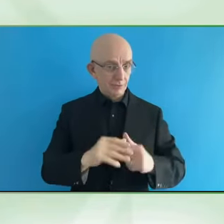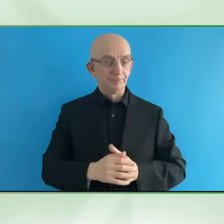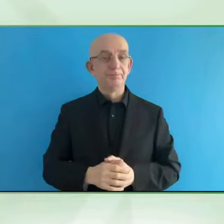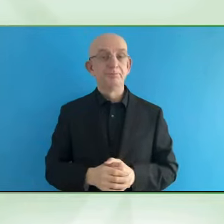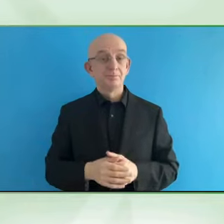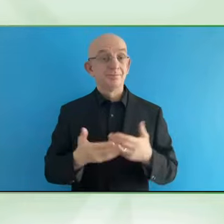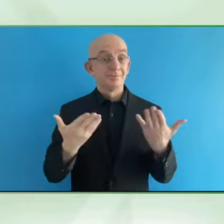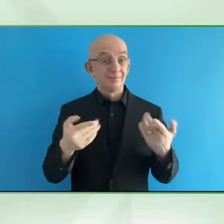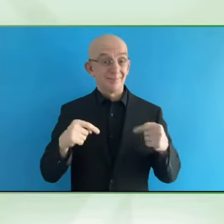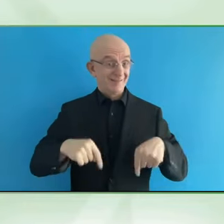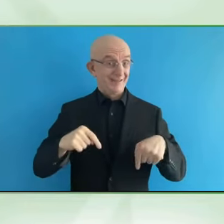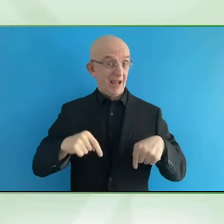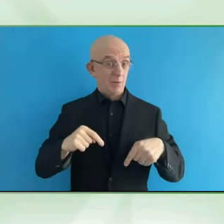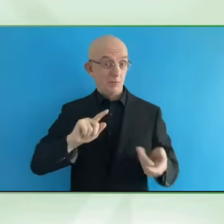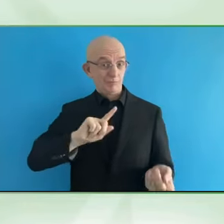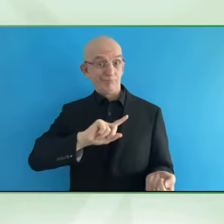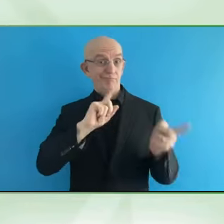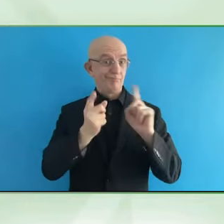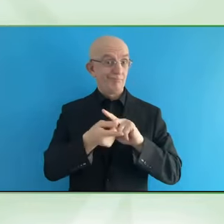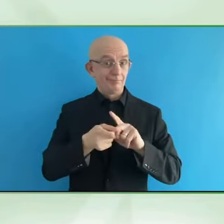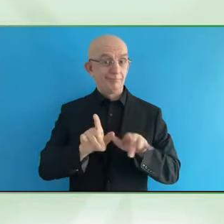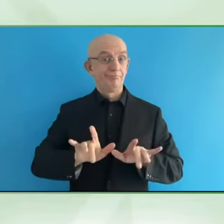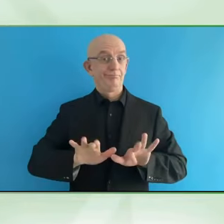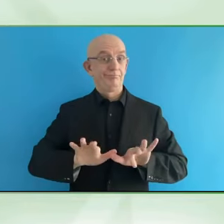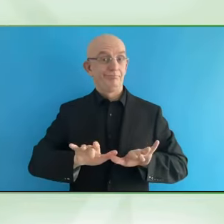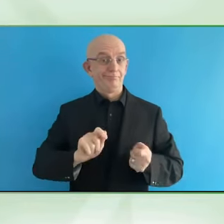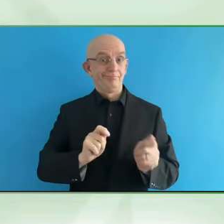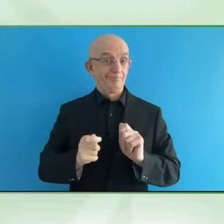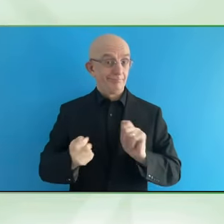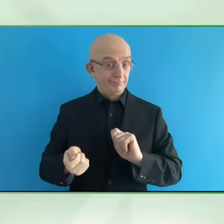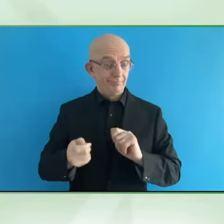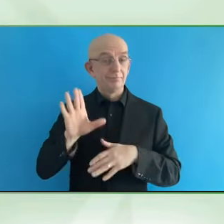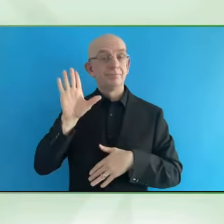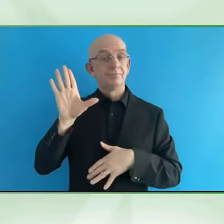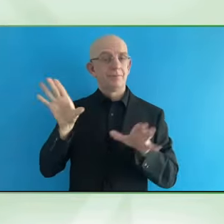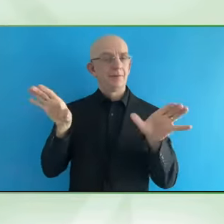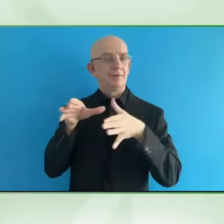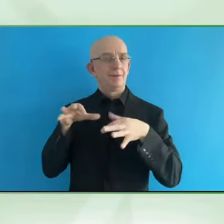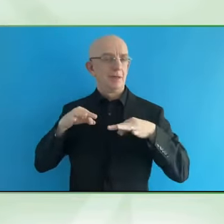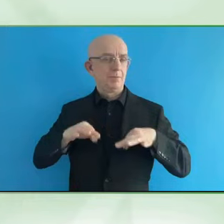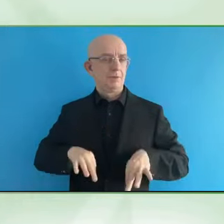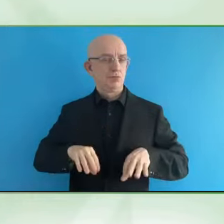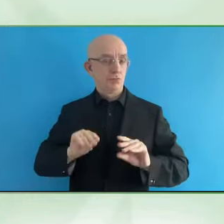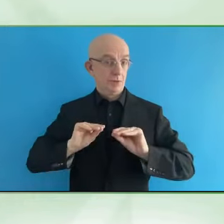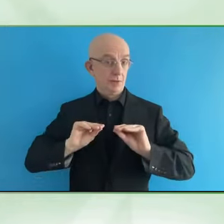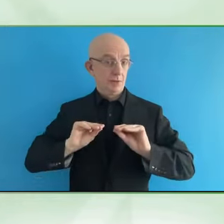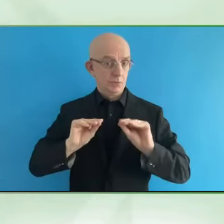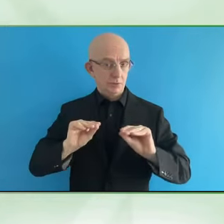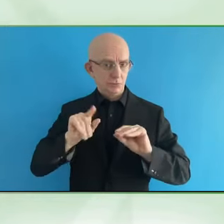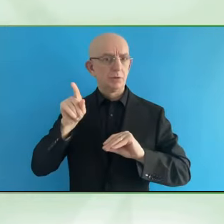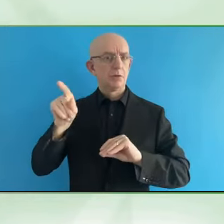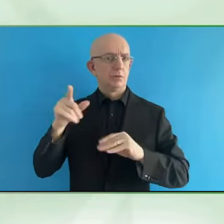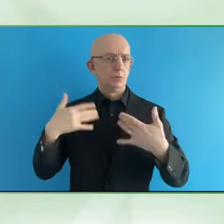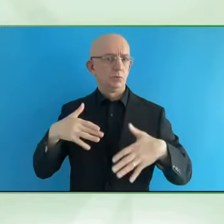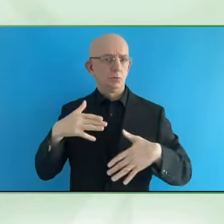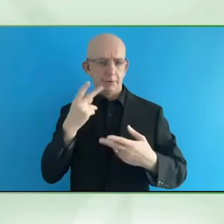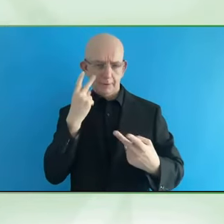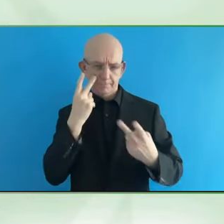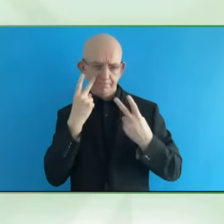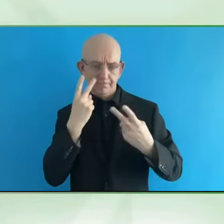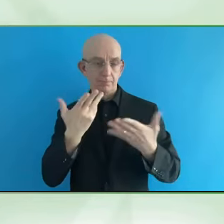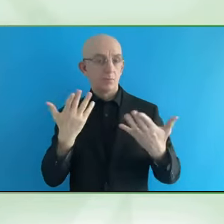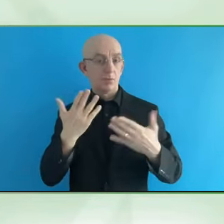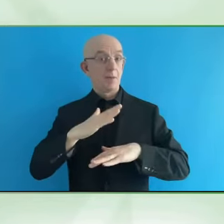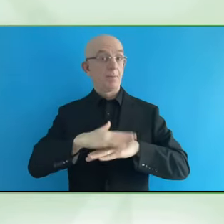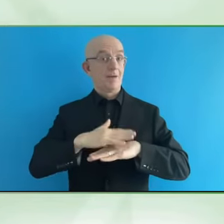which to draft individualized educational plans in digitized form.